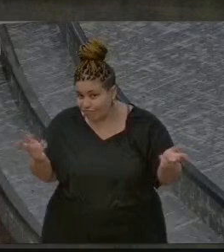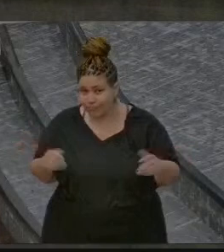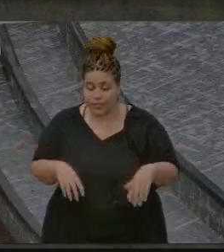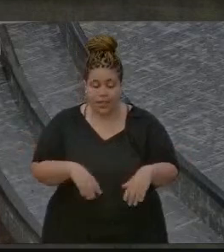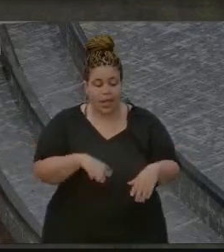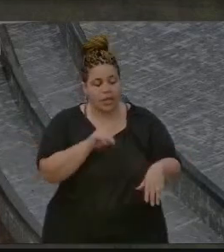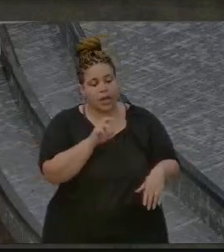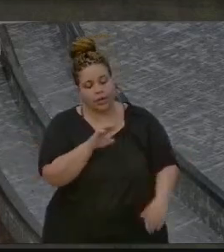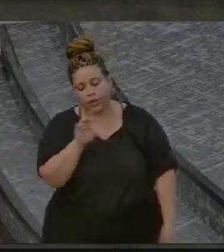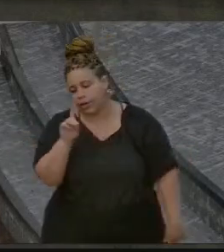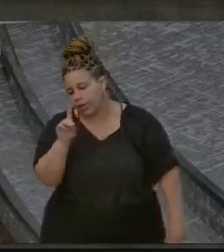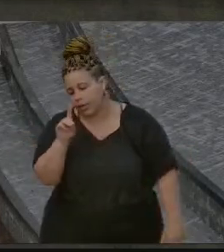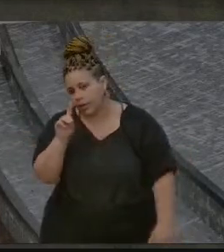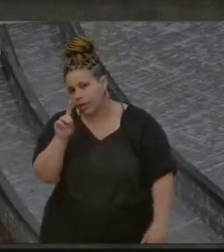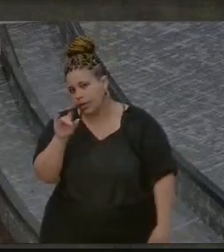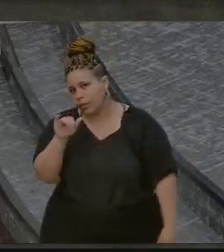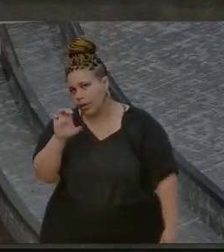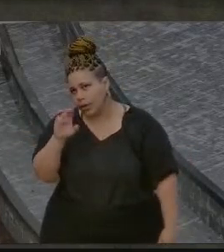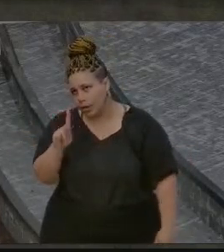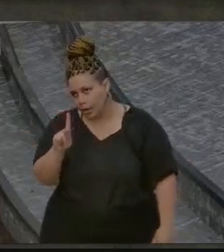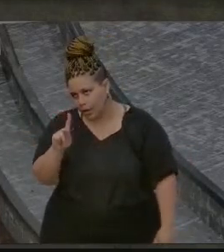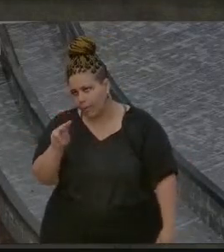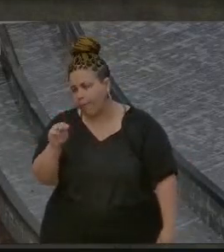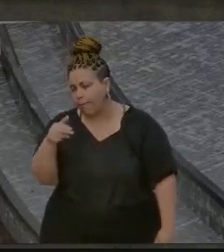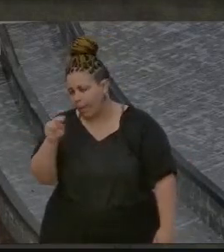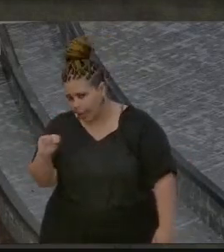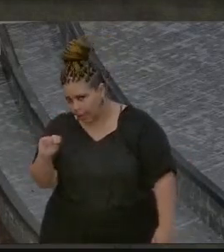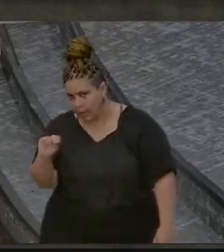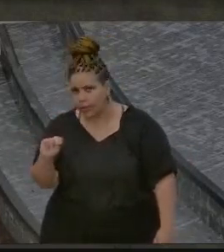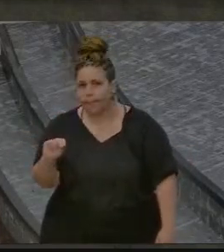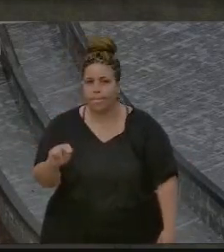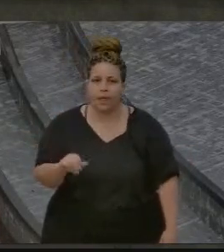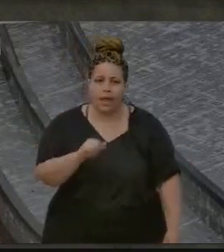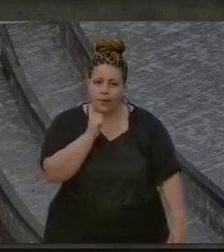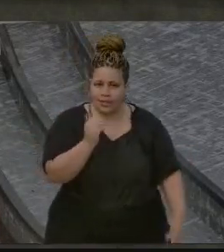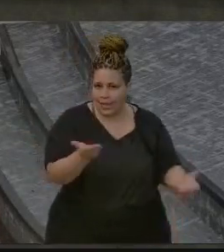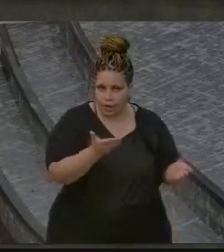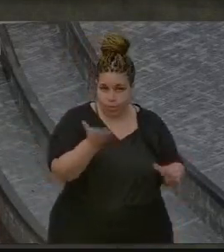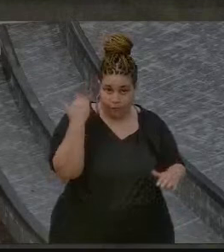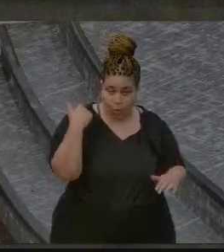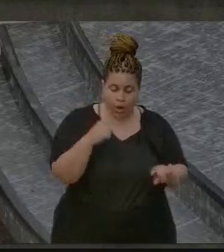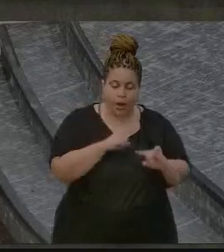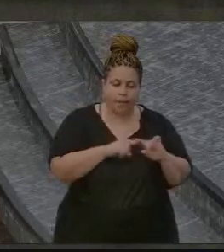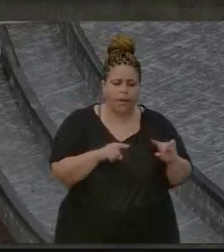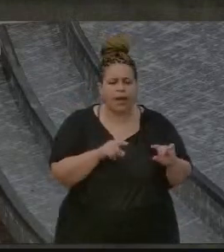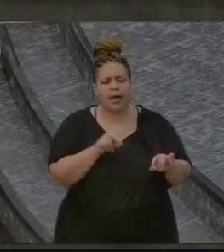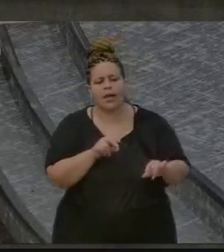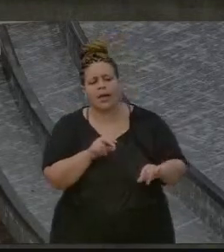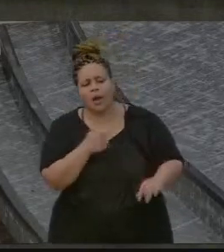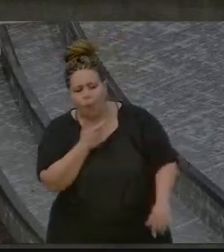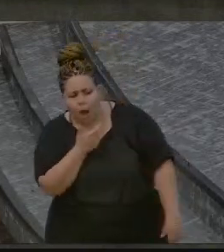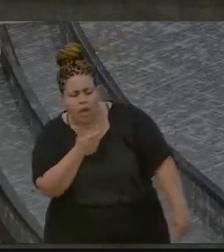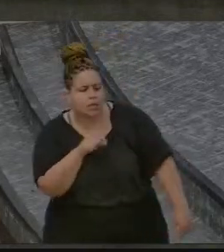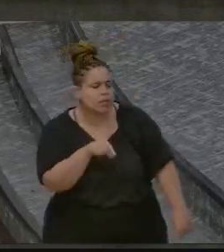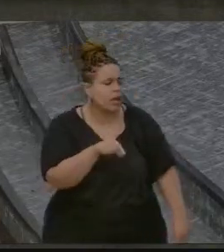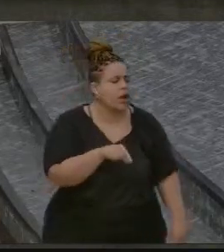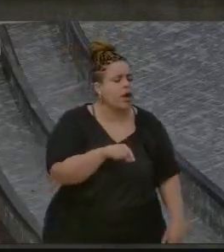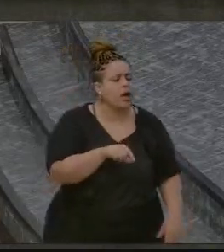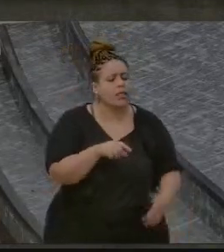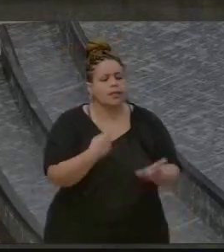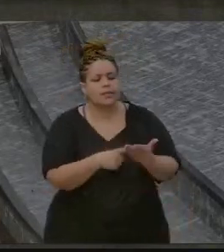Well, I wasn't here last time, but I did watch the discussion, and then I looked up the law because